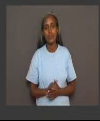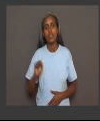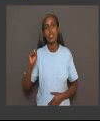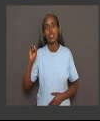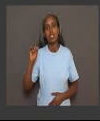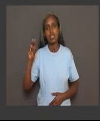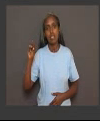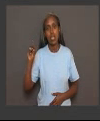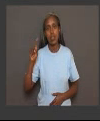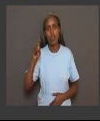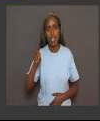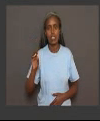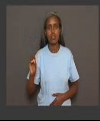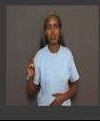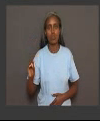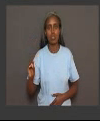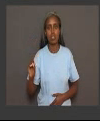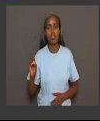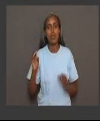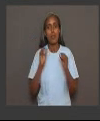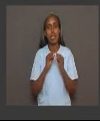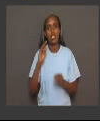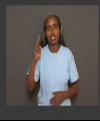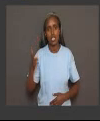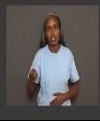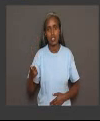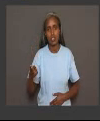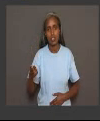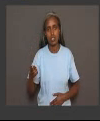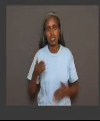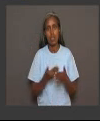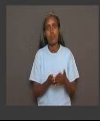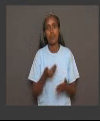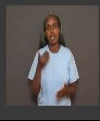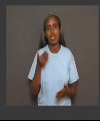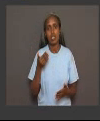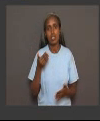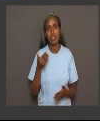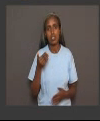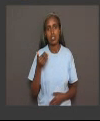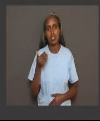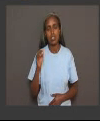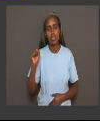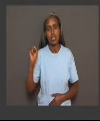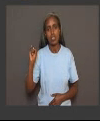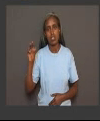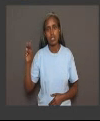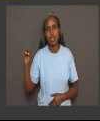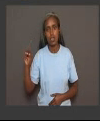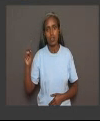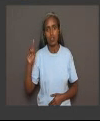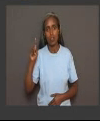Sine of x naught plus h minus